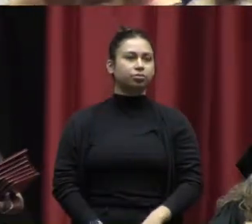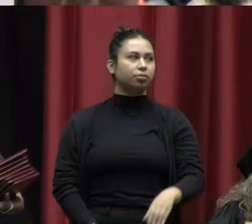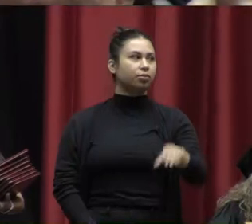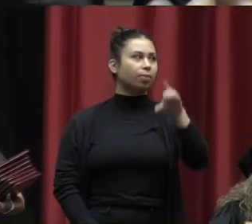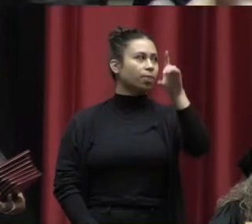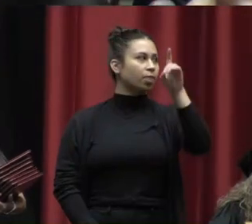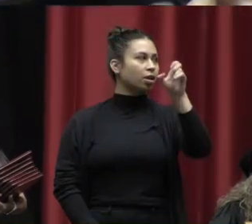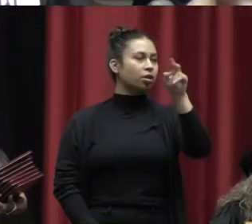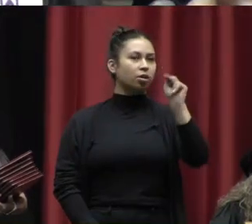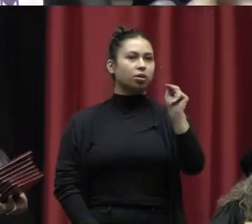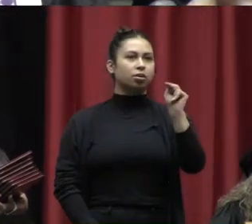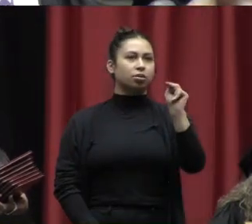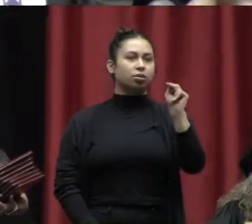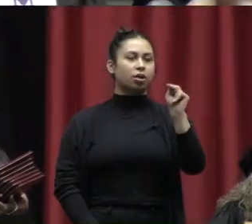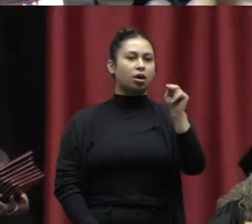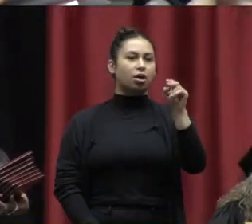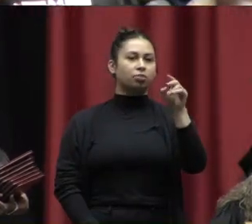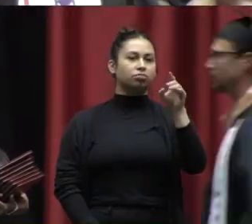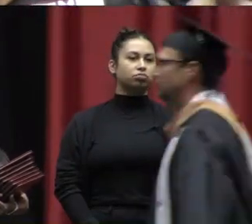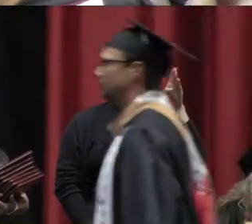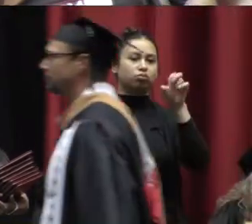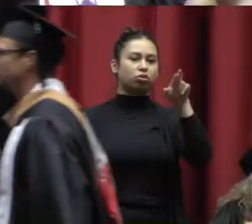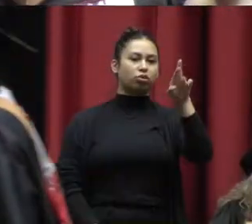Don Gerenzer.